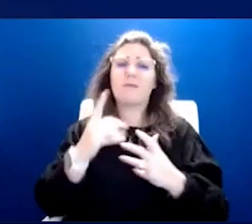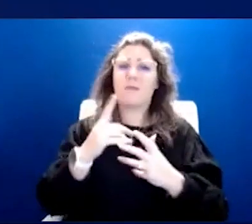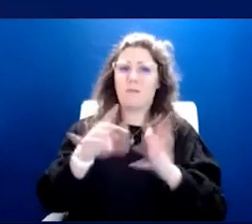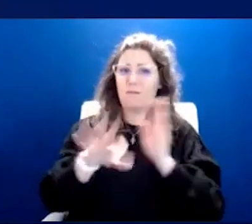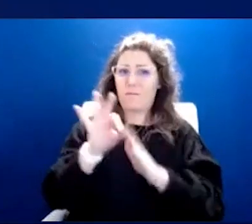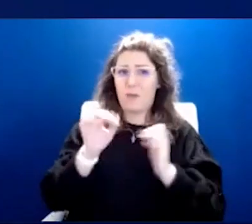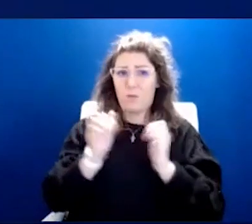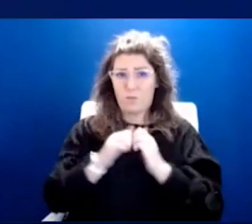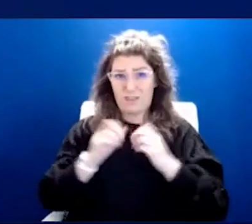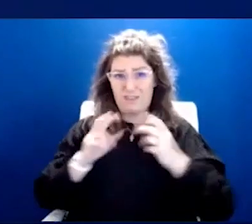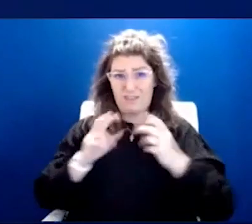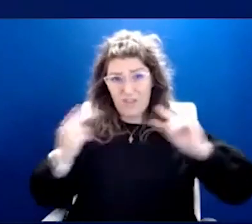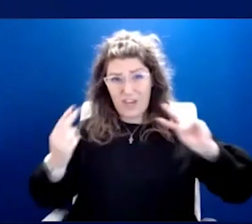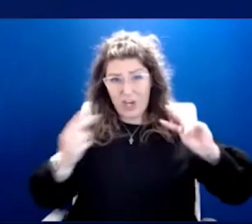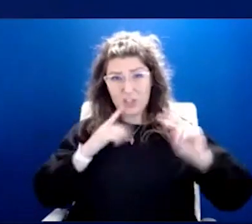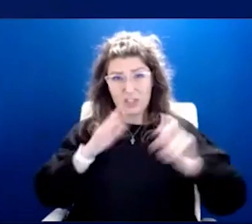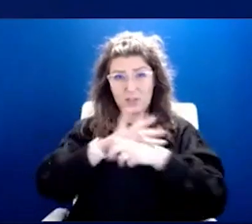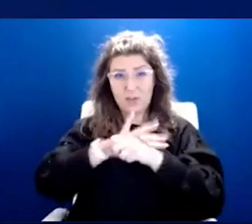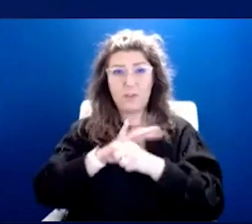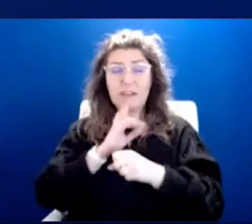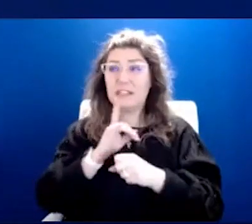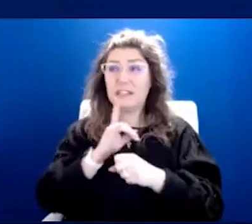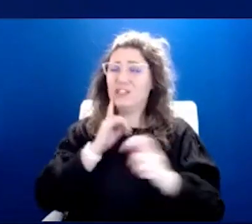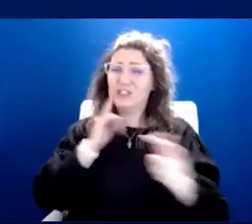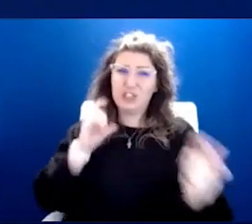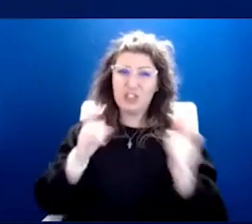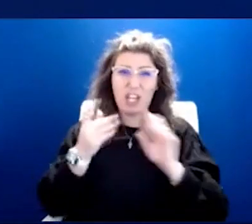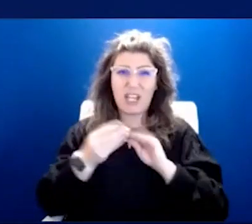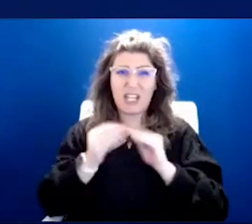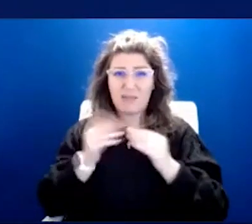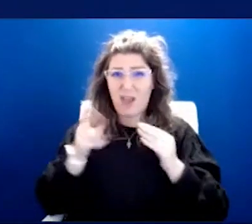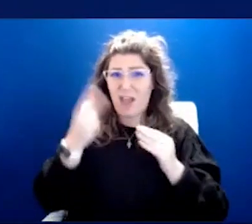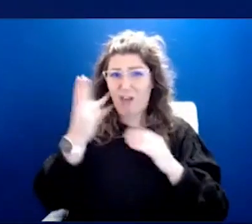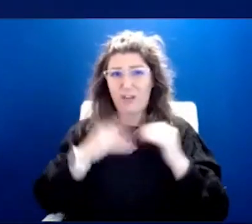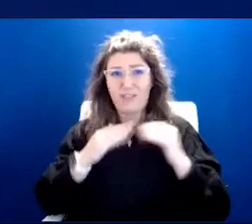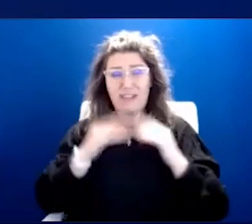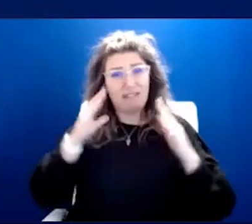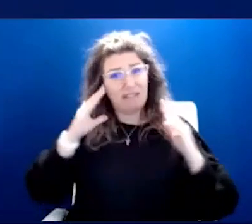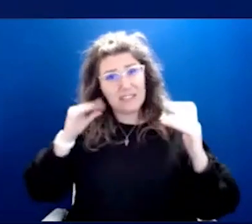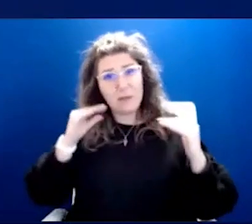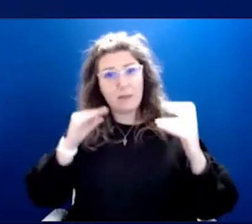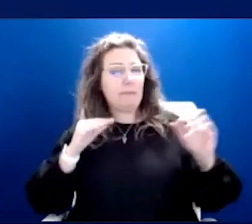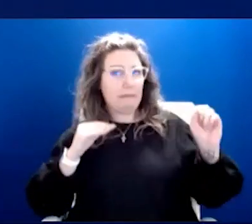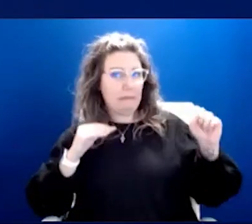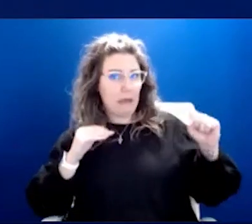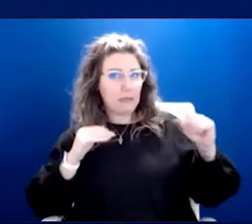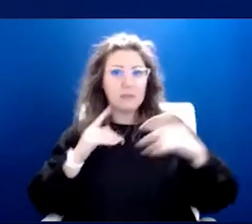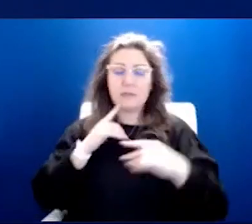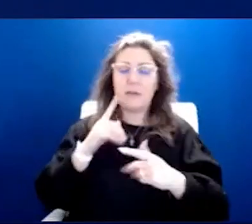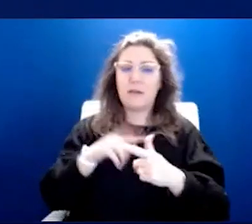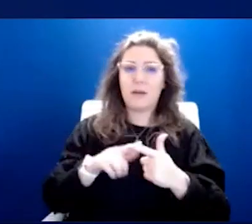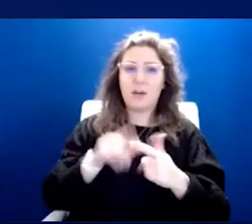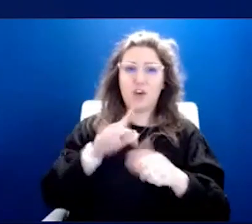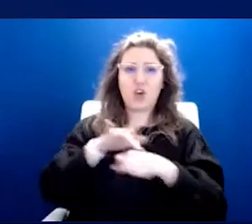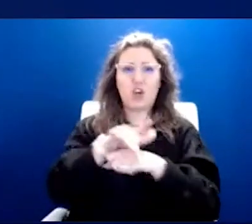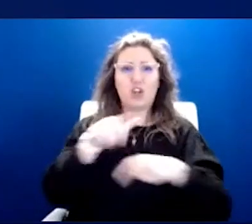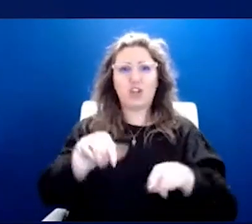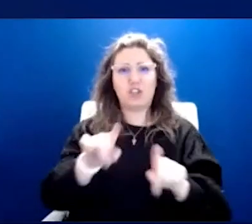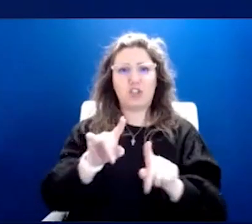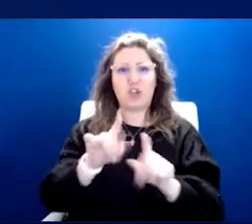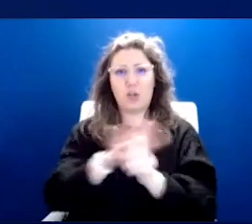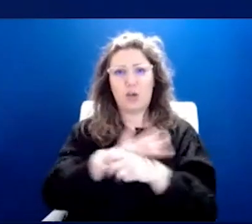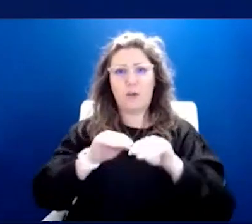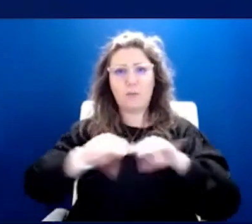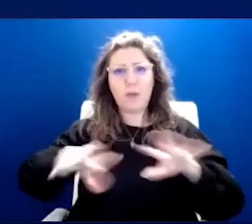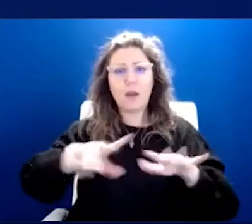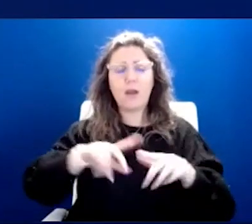number to get to herd immunity now, higher than I think any of us expected early on in the pandemic. And so again,